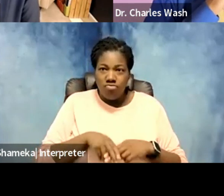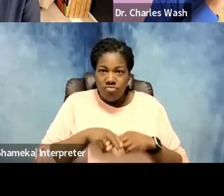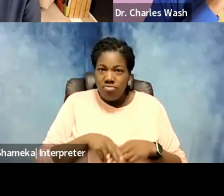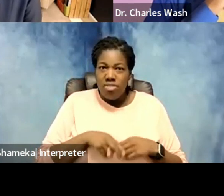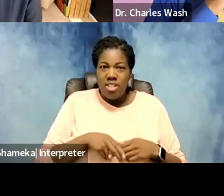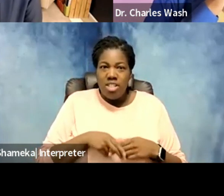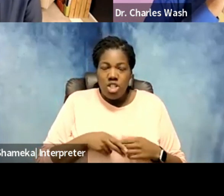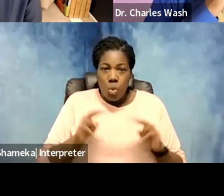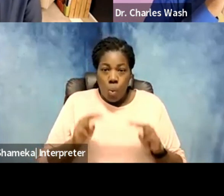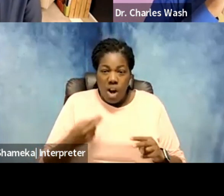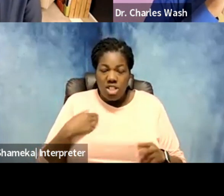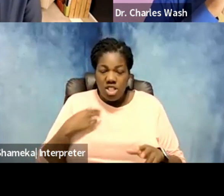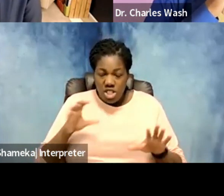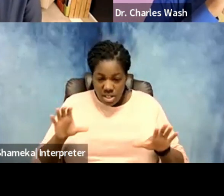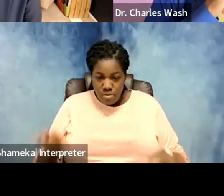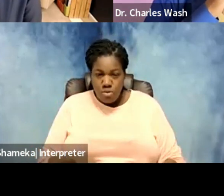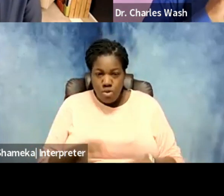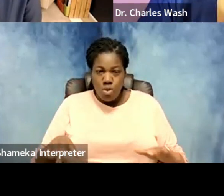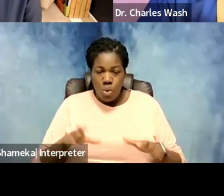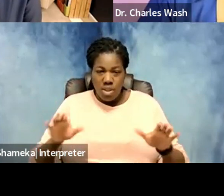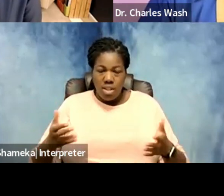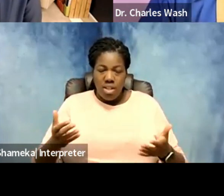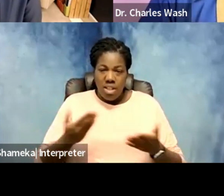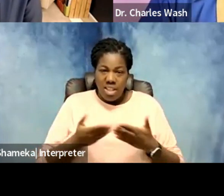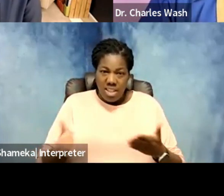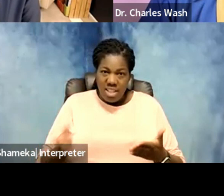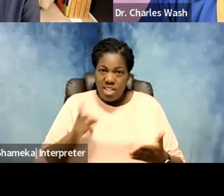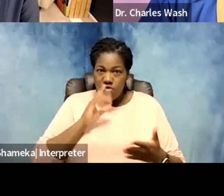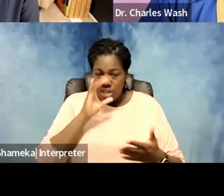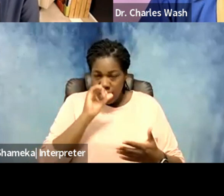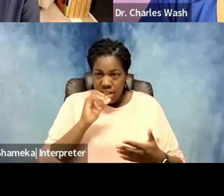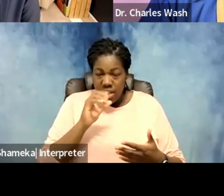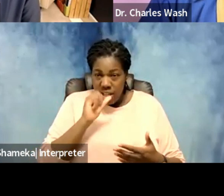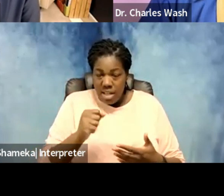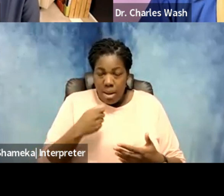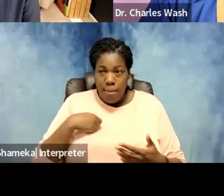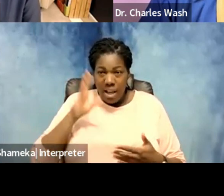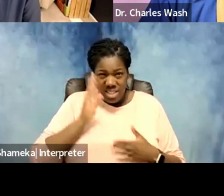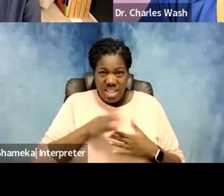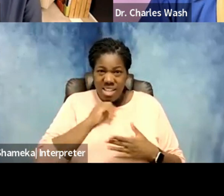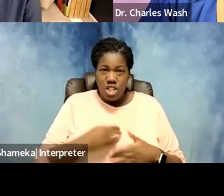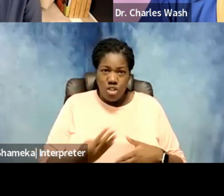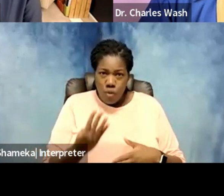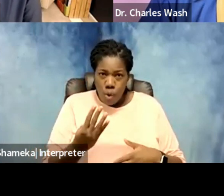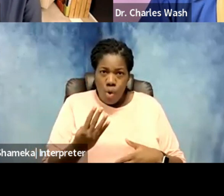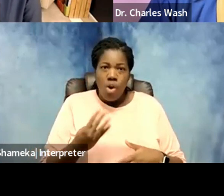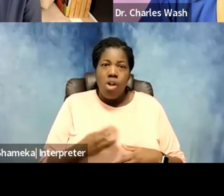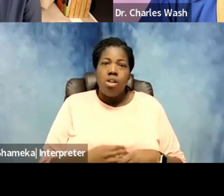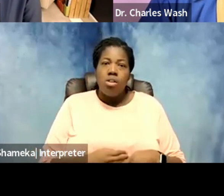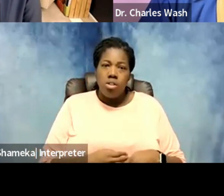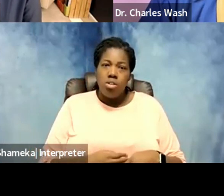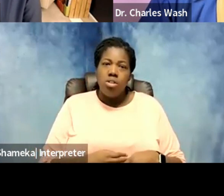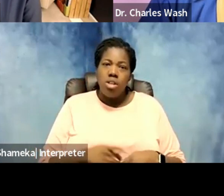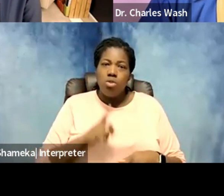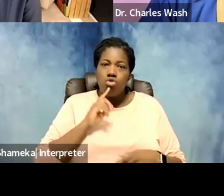watching them sit still and do these boxes and be completely engaged. And my son is four. So even he was like engaged with my daughter doing them. It was